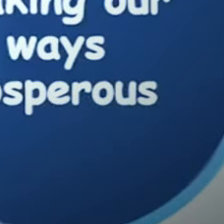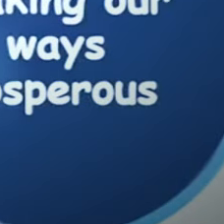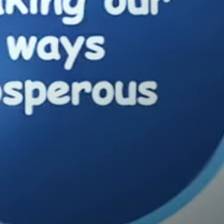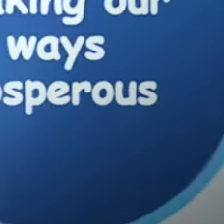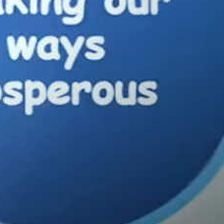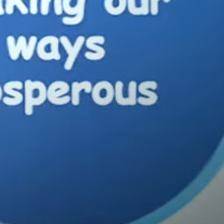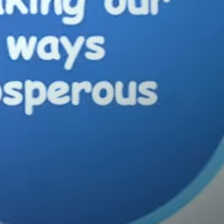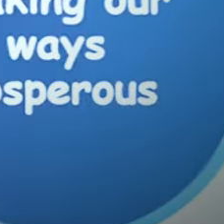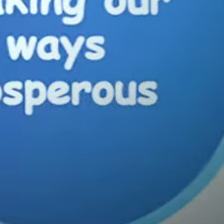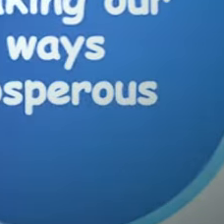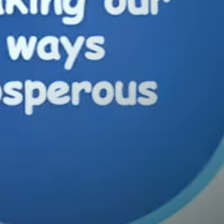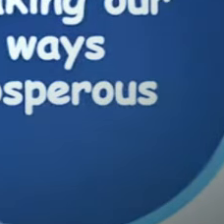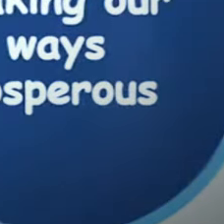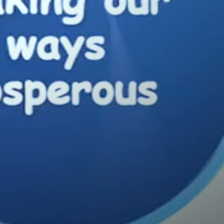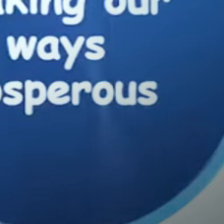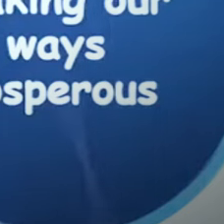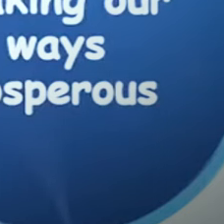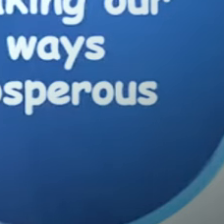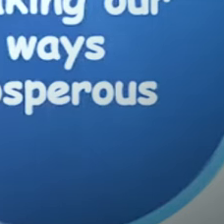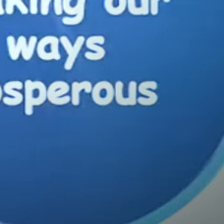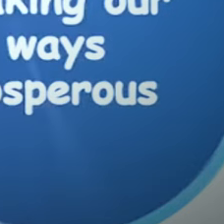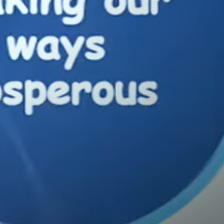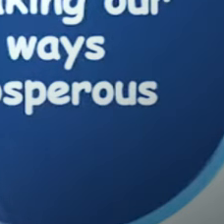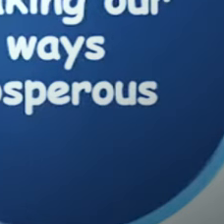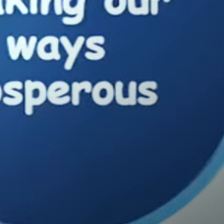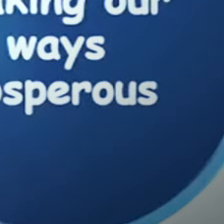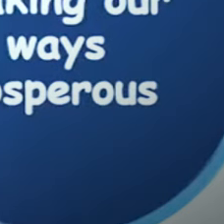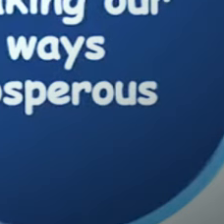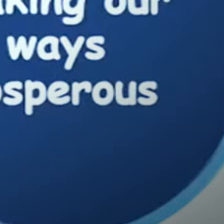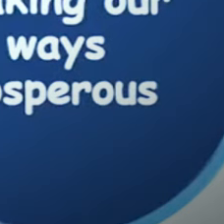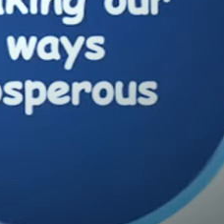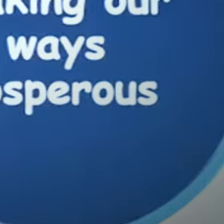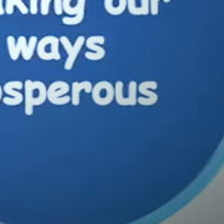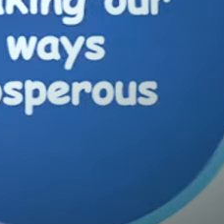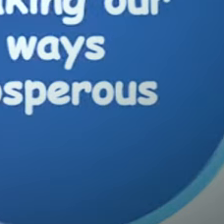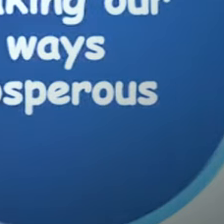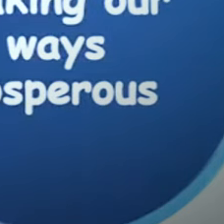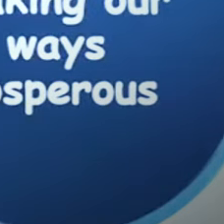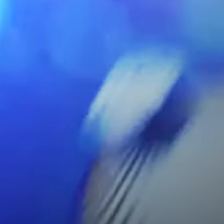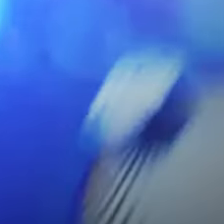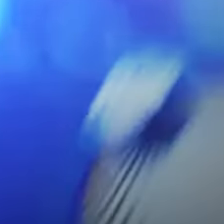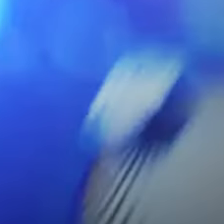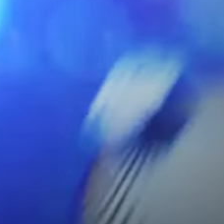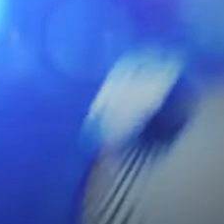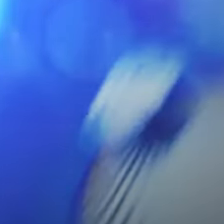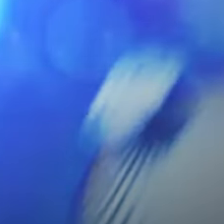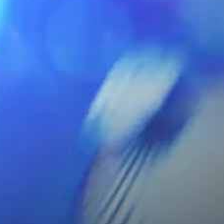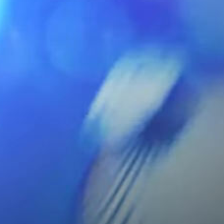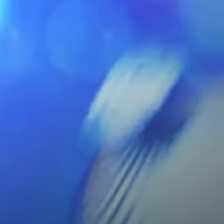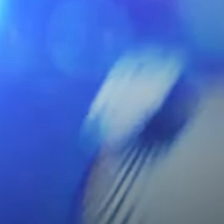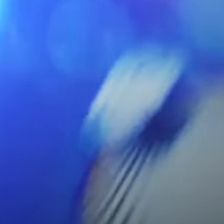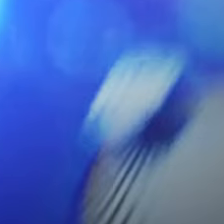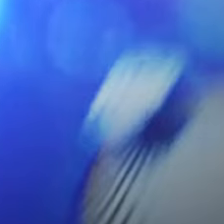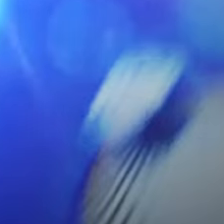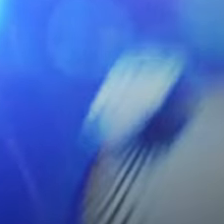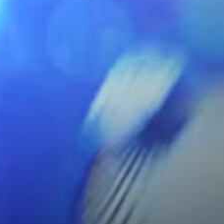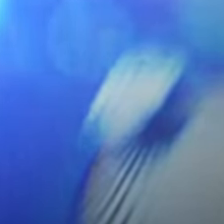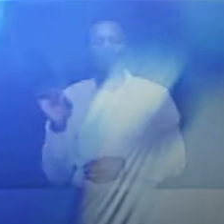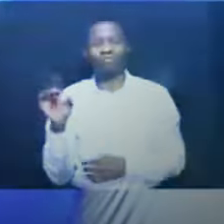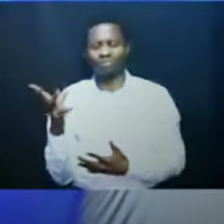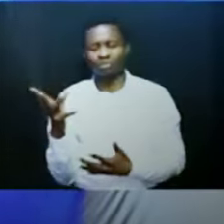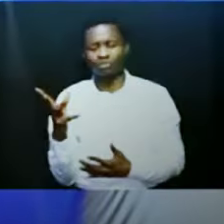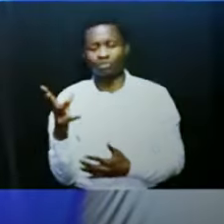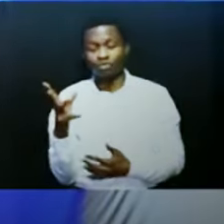Joshua chapter 1 verse 8. And this time I will take this from the old King